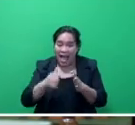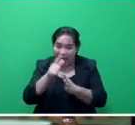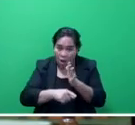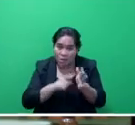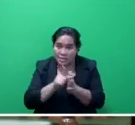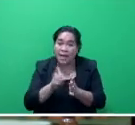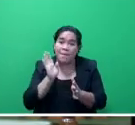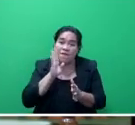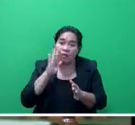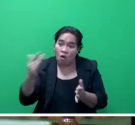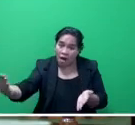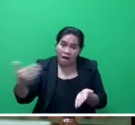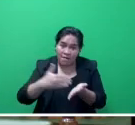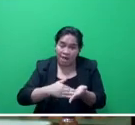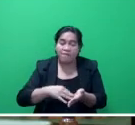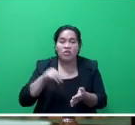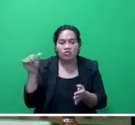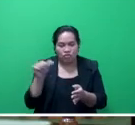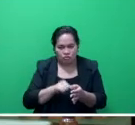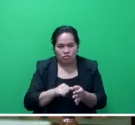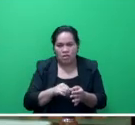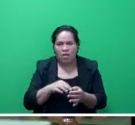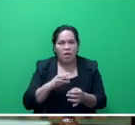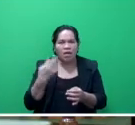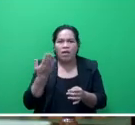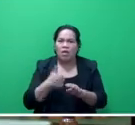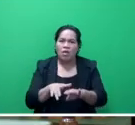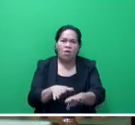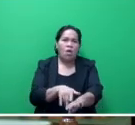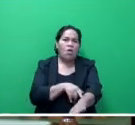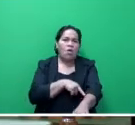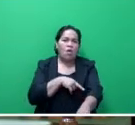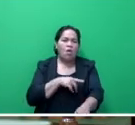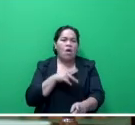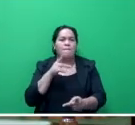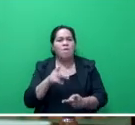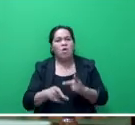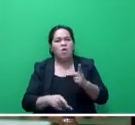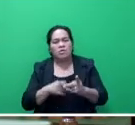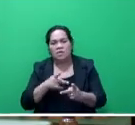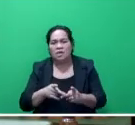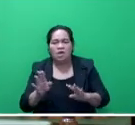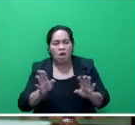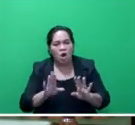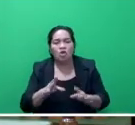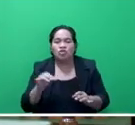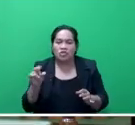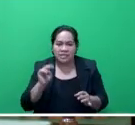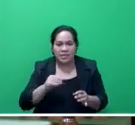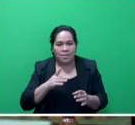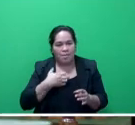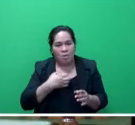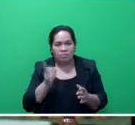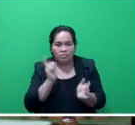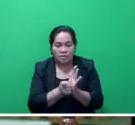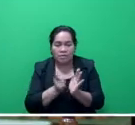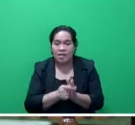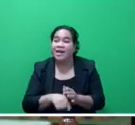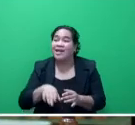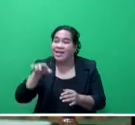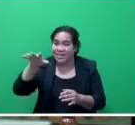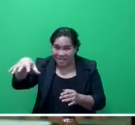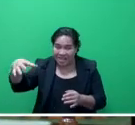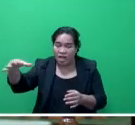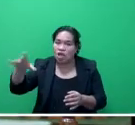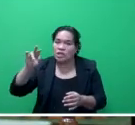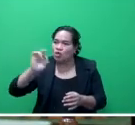Fijian ports. They will not be permitted to transport goods from one domestic port to another, but they will be able to bring international goods to ports